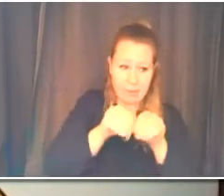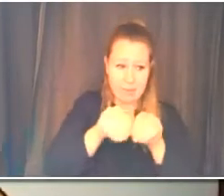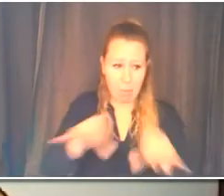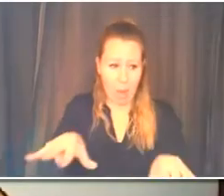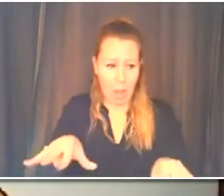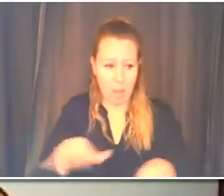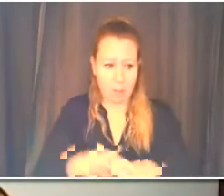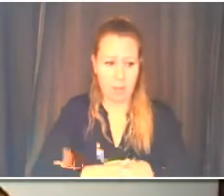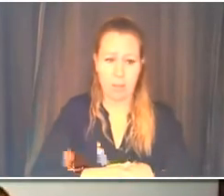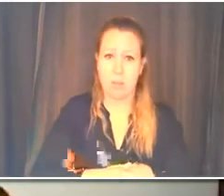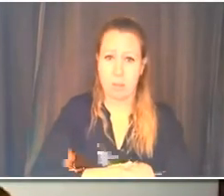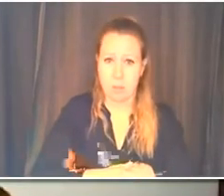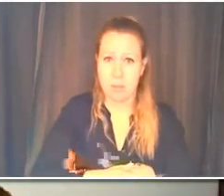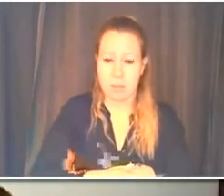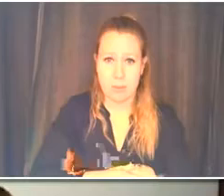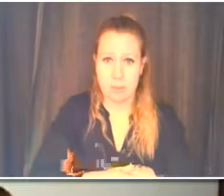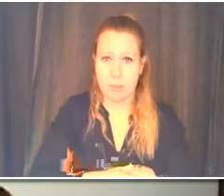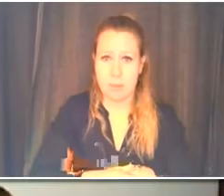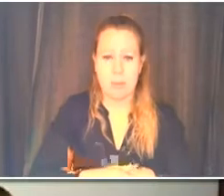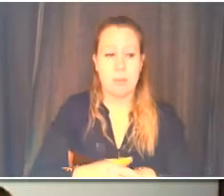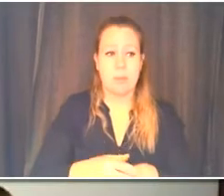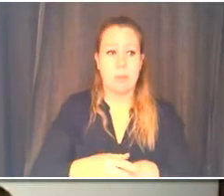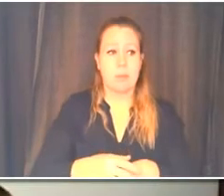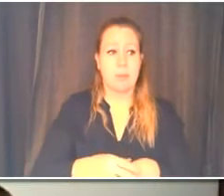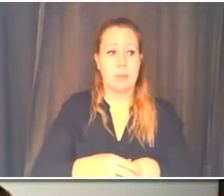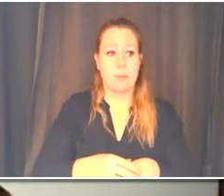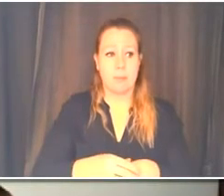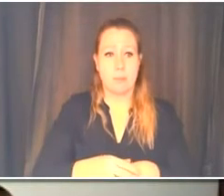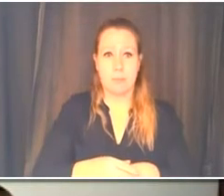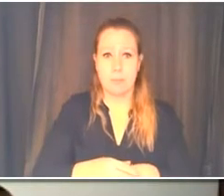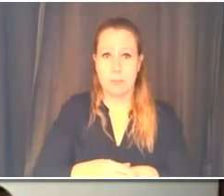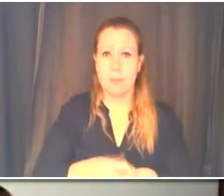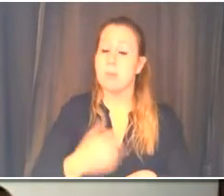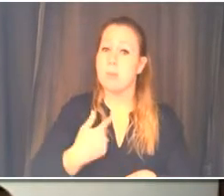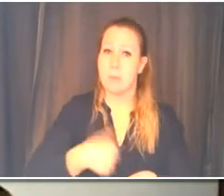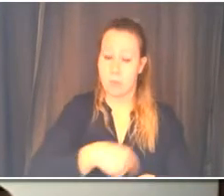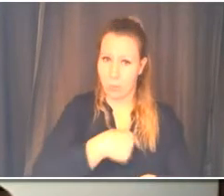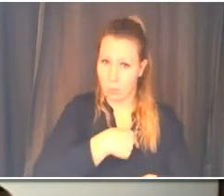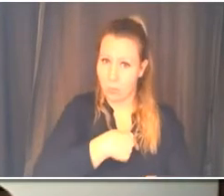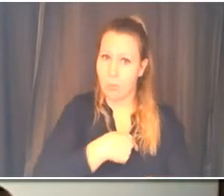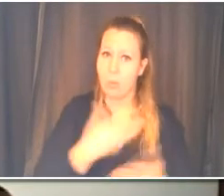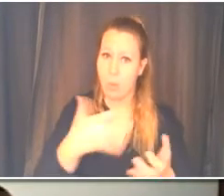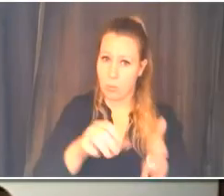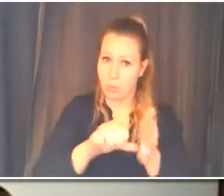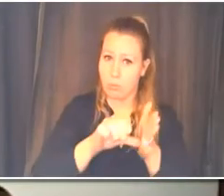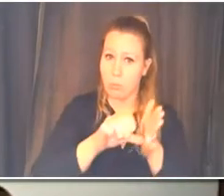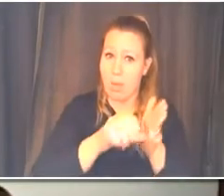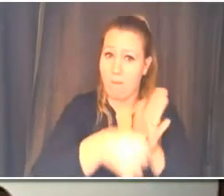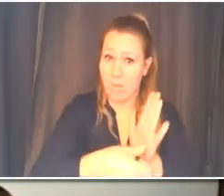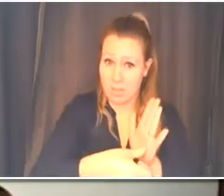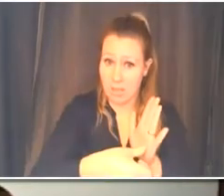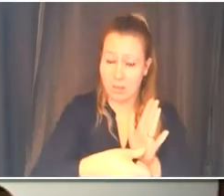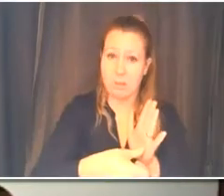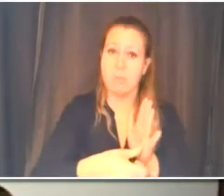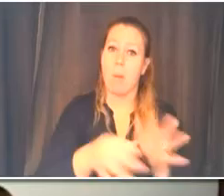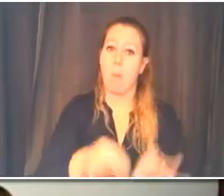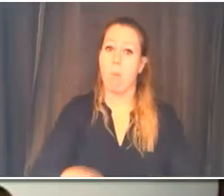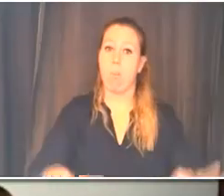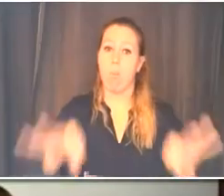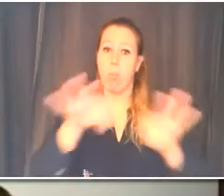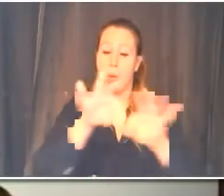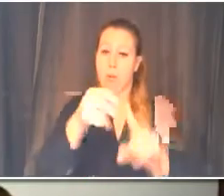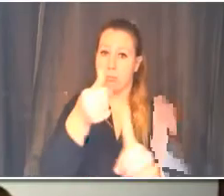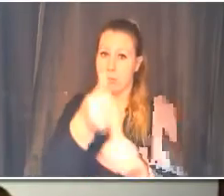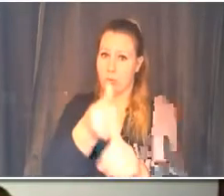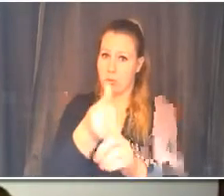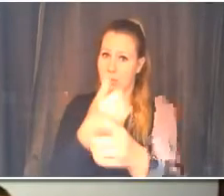need help they are going to call us they might reach out to advocacy groups they might reach out to the clergy they might reach out to other family members um